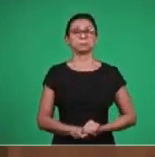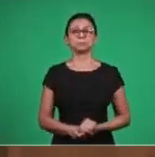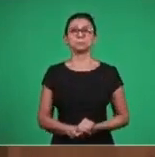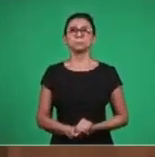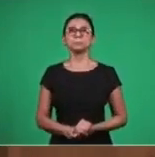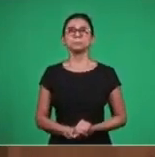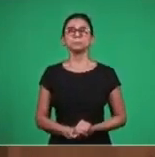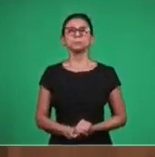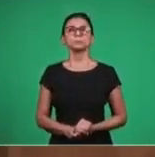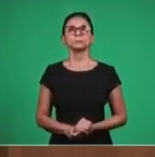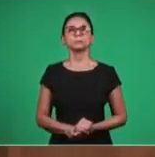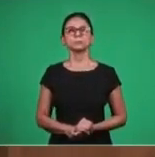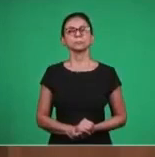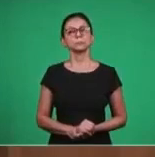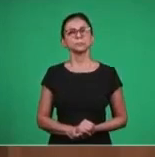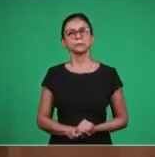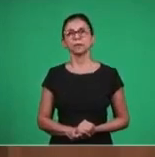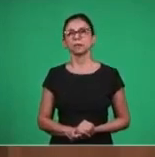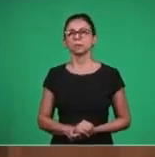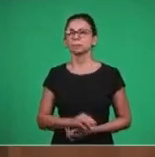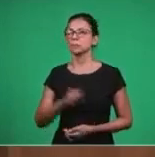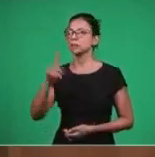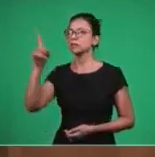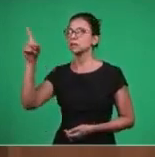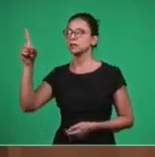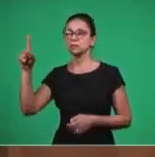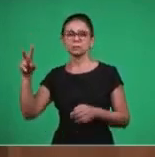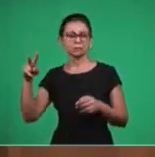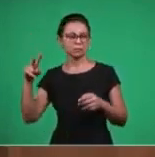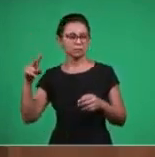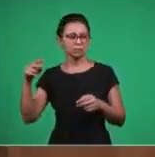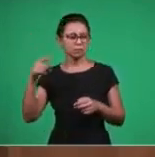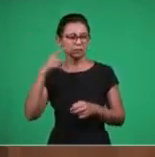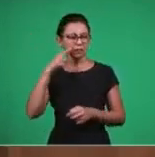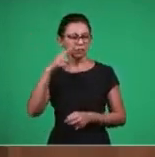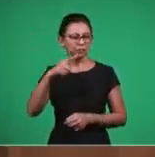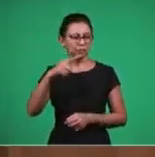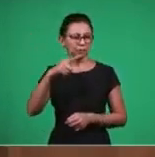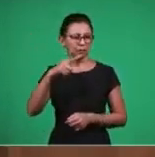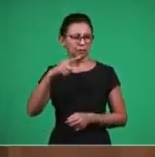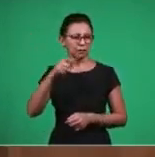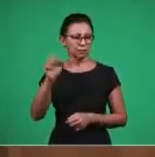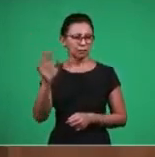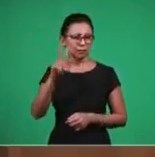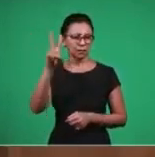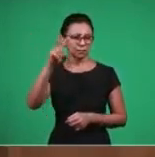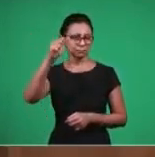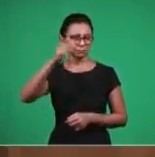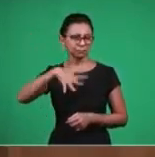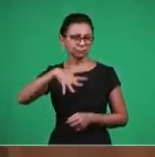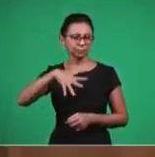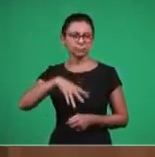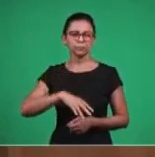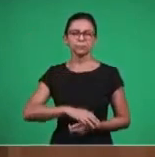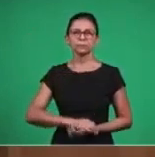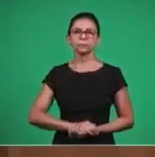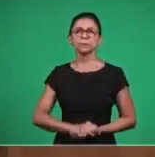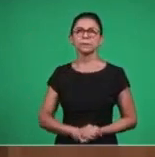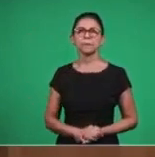was. But this, before the Lord, is no worth. A person is good.